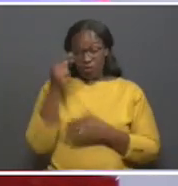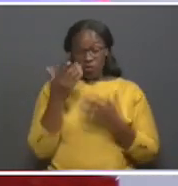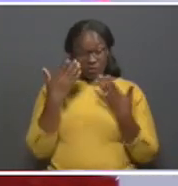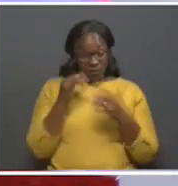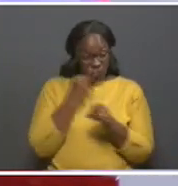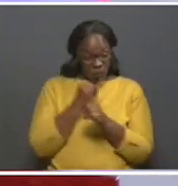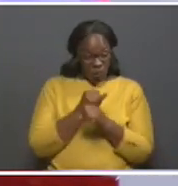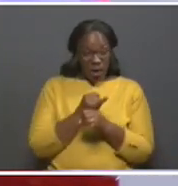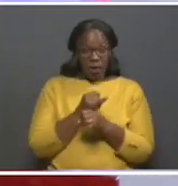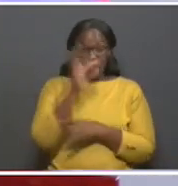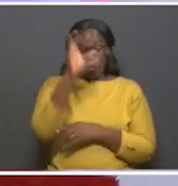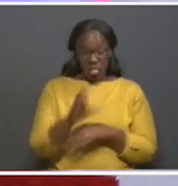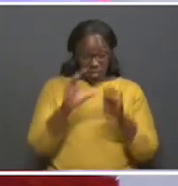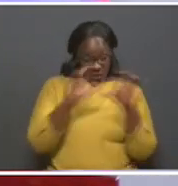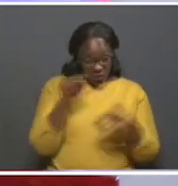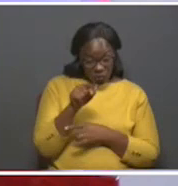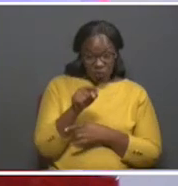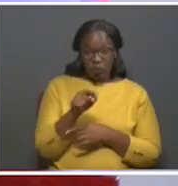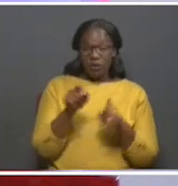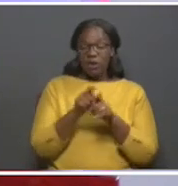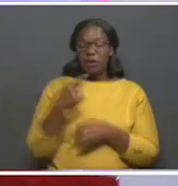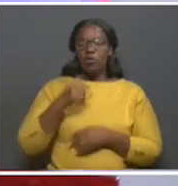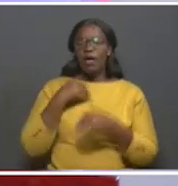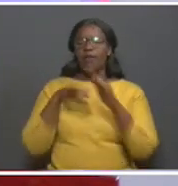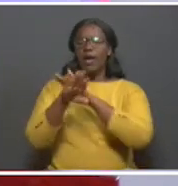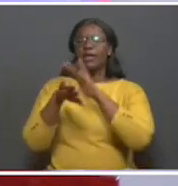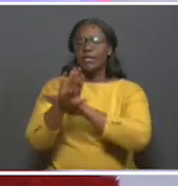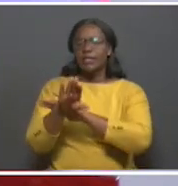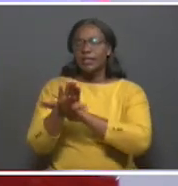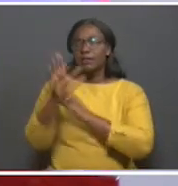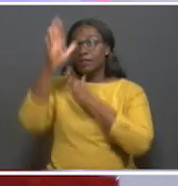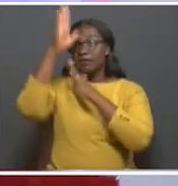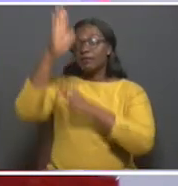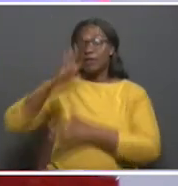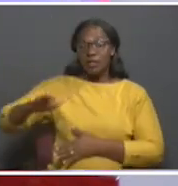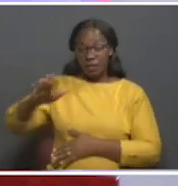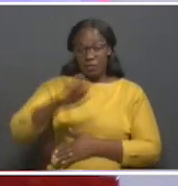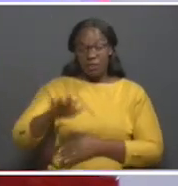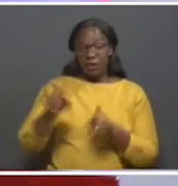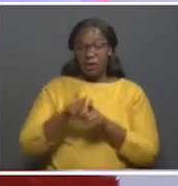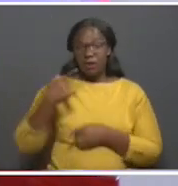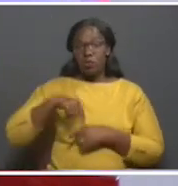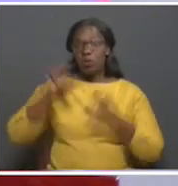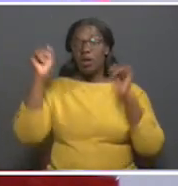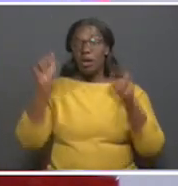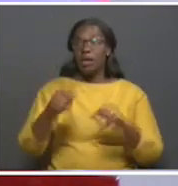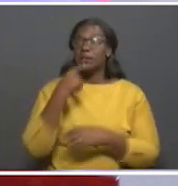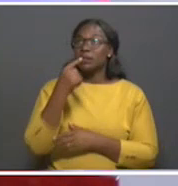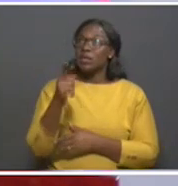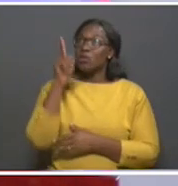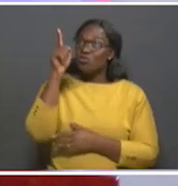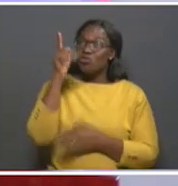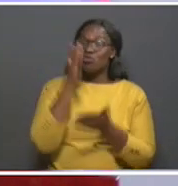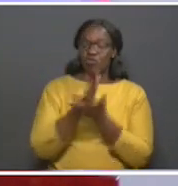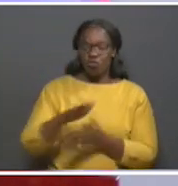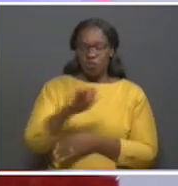you did on the cross, Lord, we have access into the Father's presence, and we can be able to say, you are